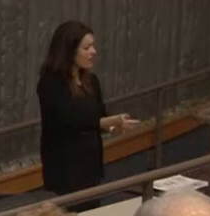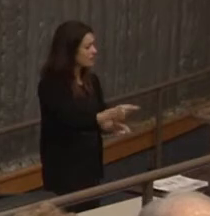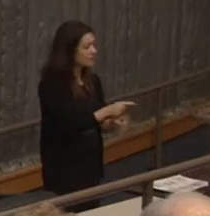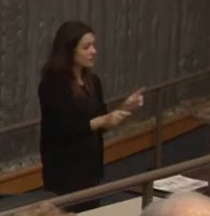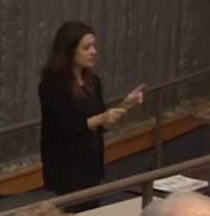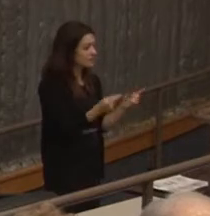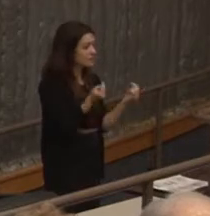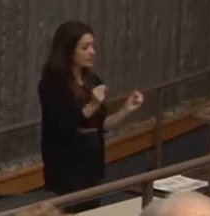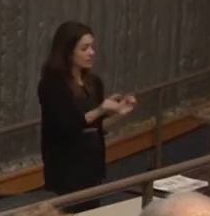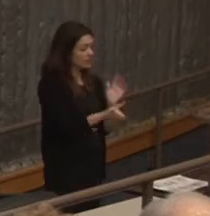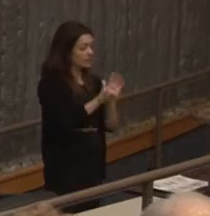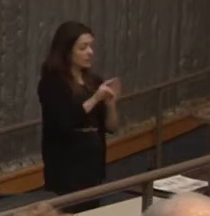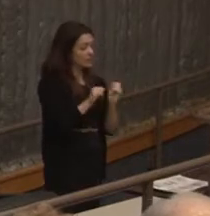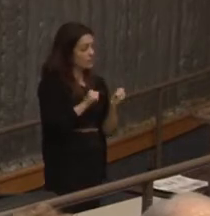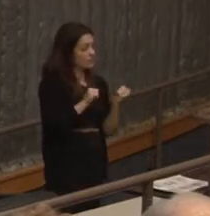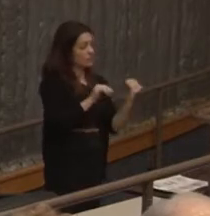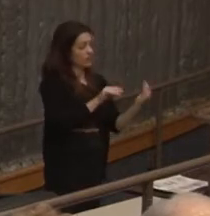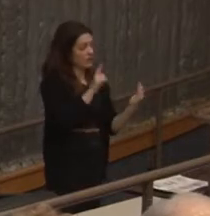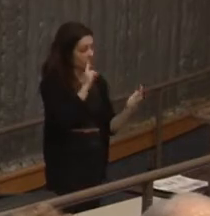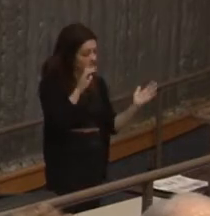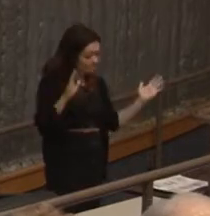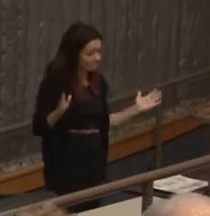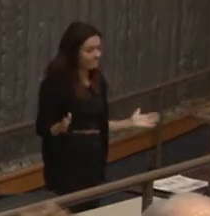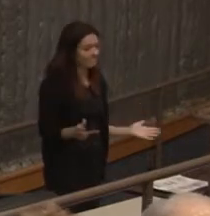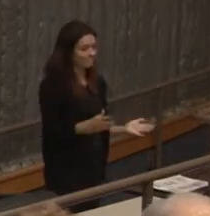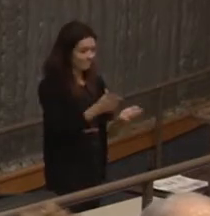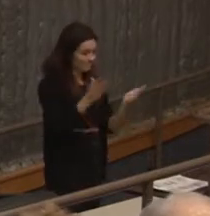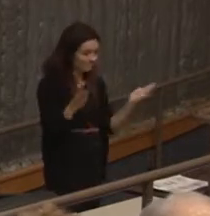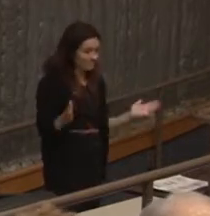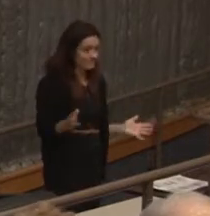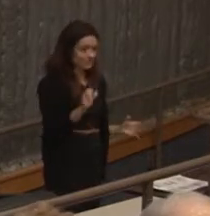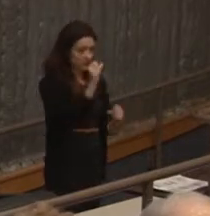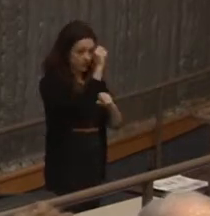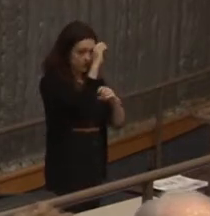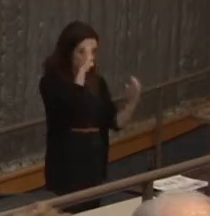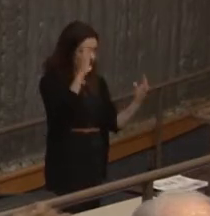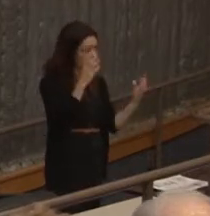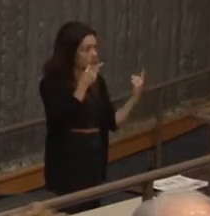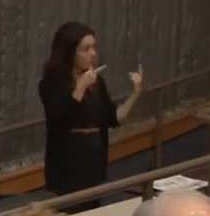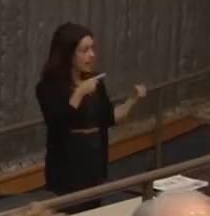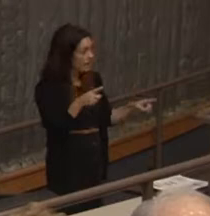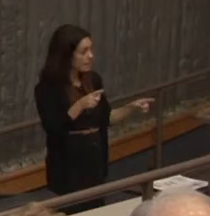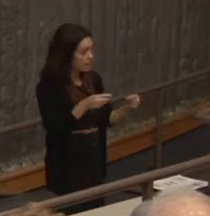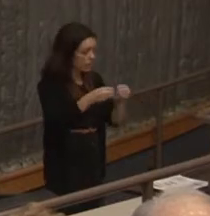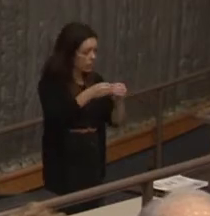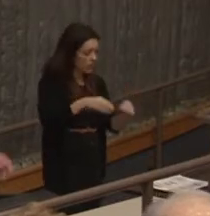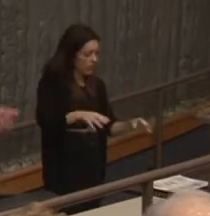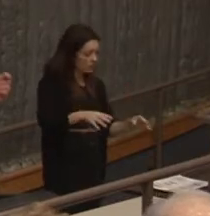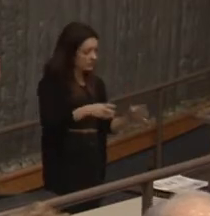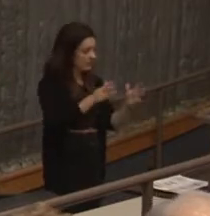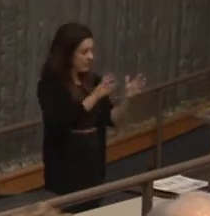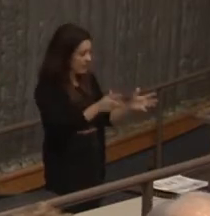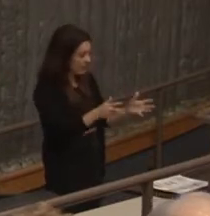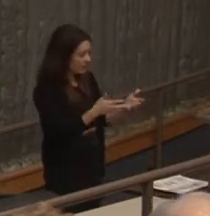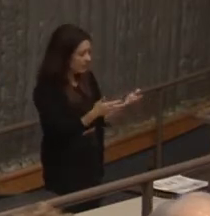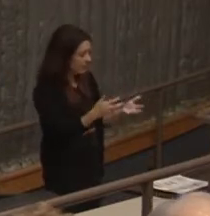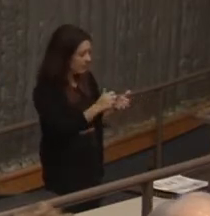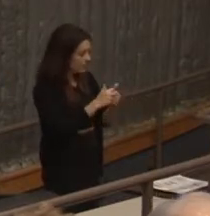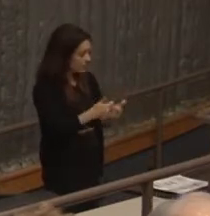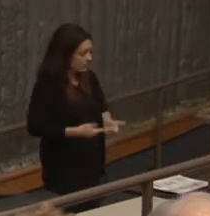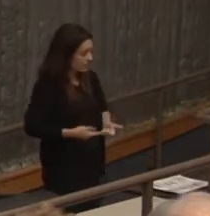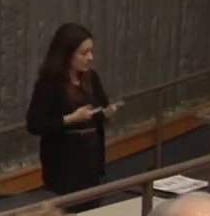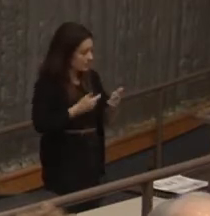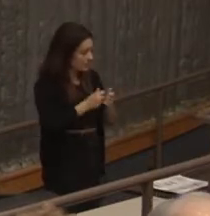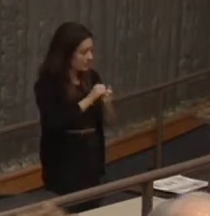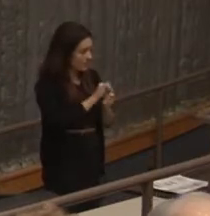way of enabling us to visualize what was lost and what remains, and how to live in a world